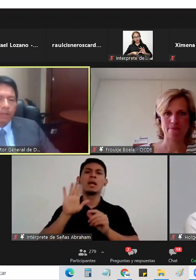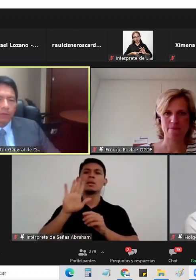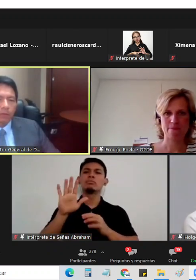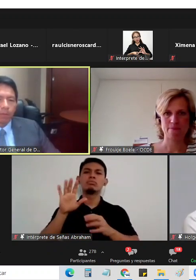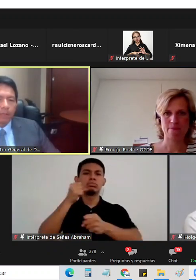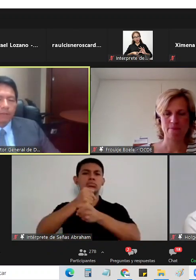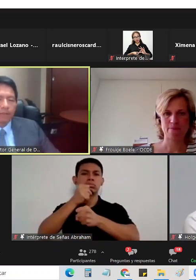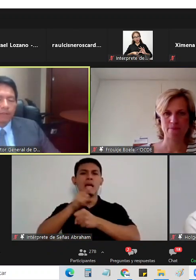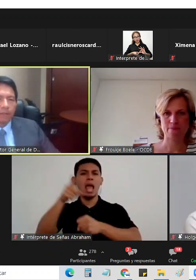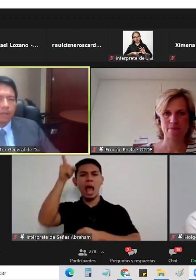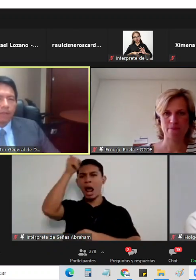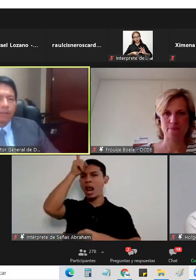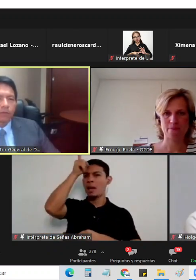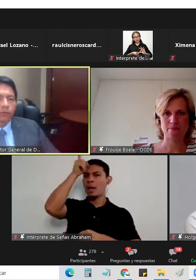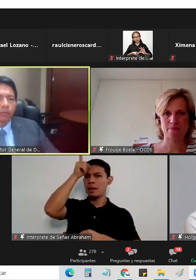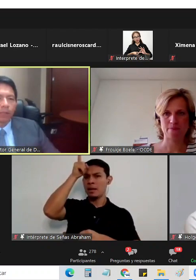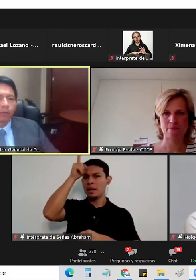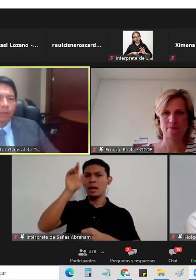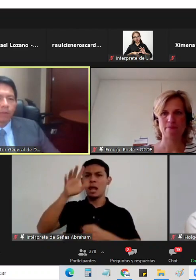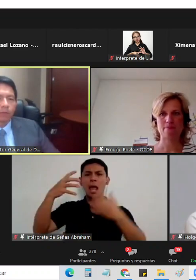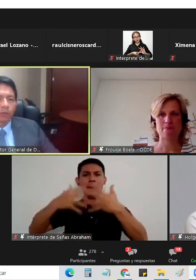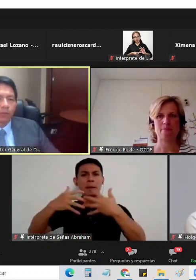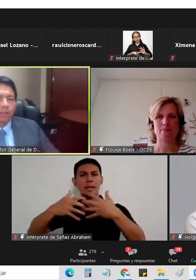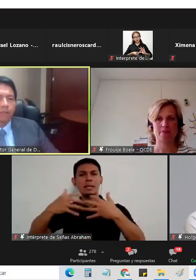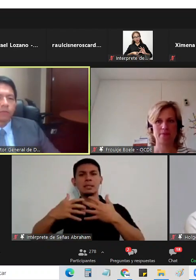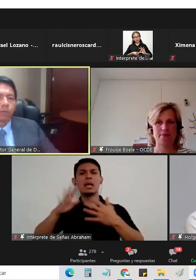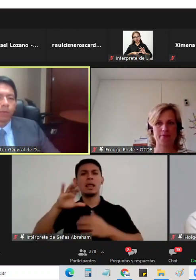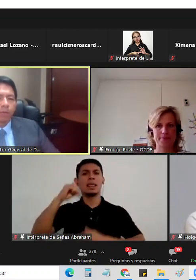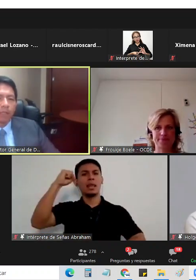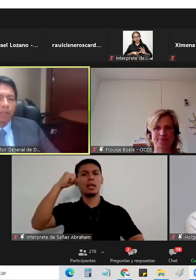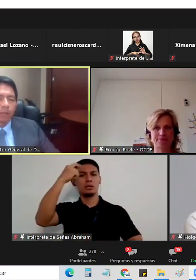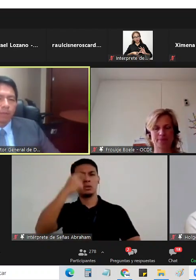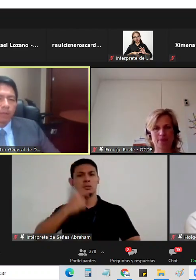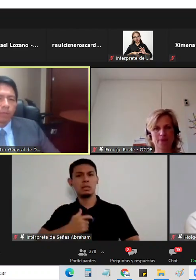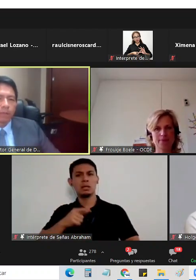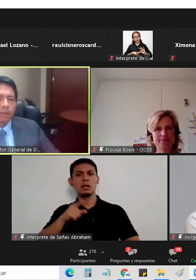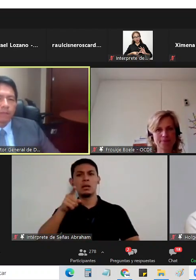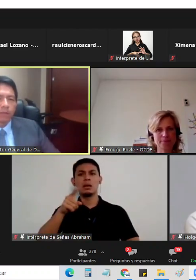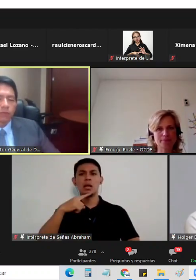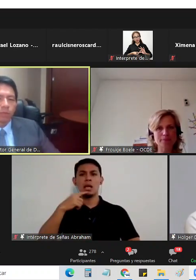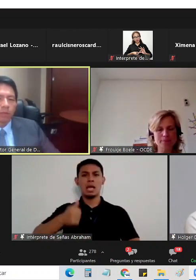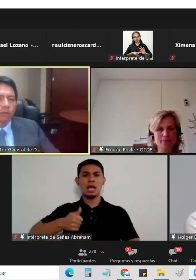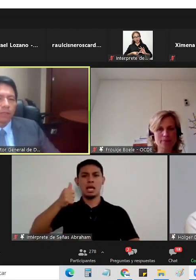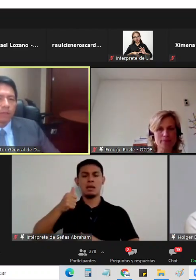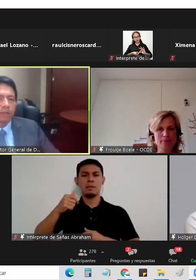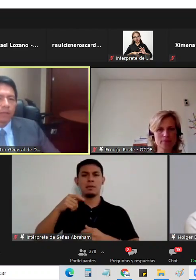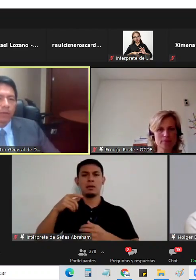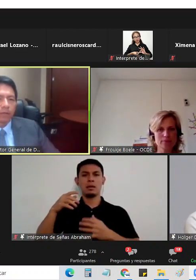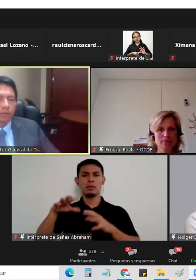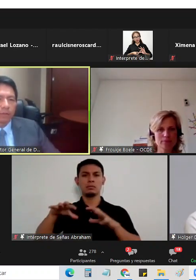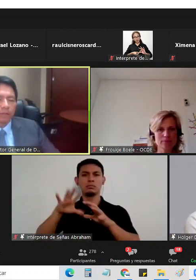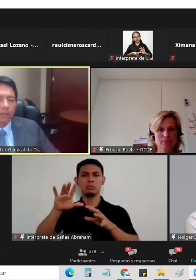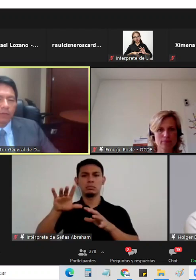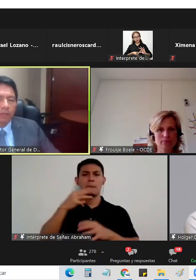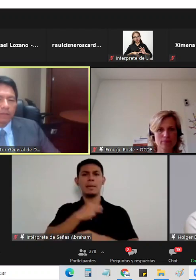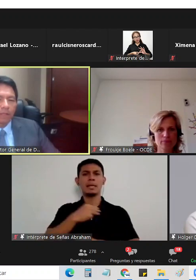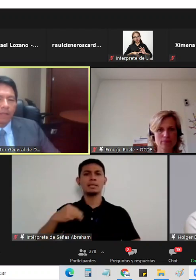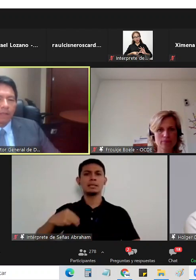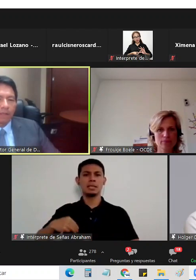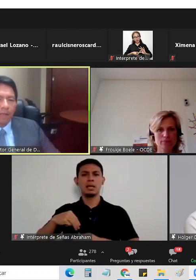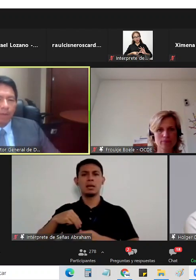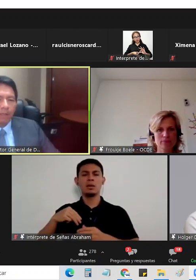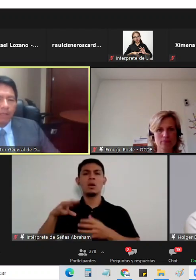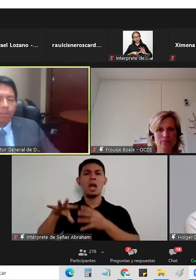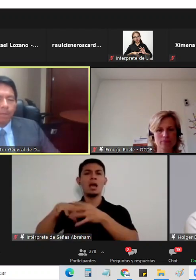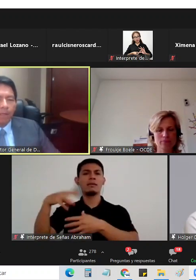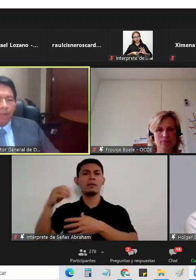was related to his work in germany with companies business and human rights you know that's the subject of the department of business and human rights